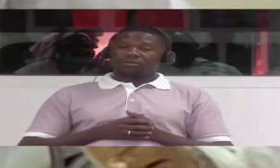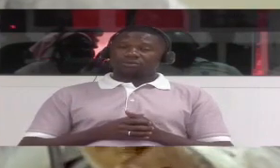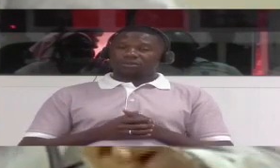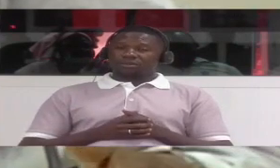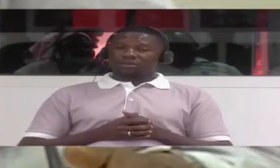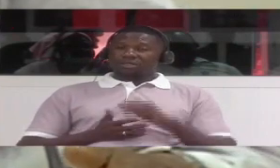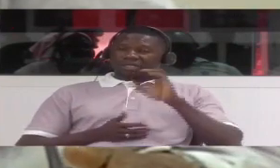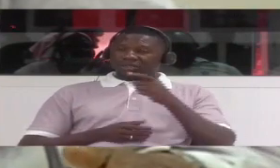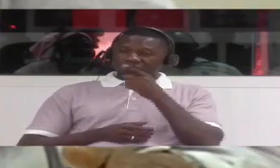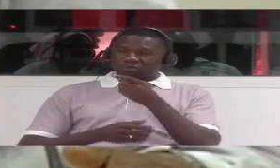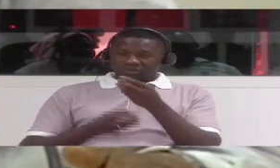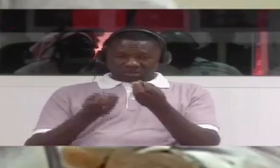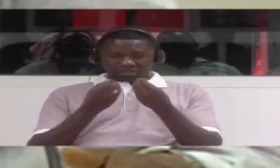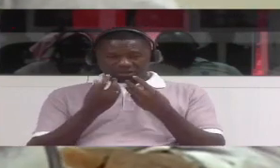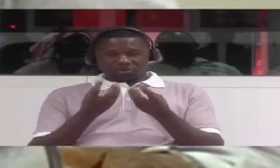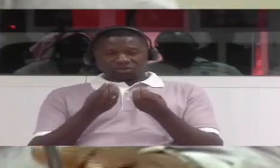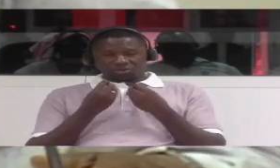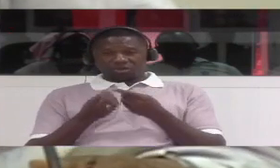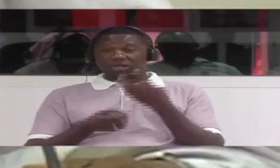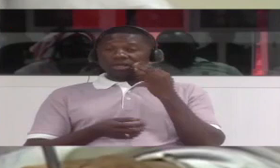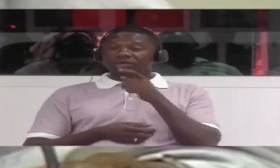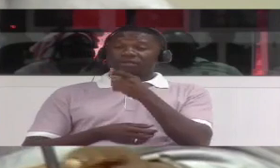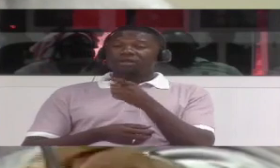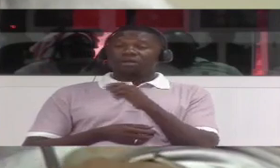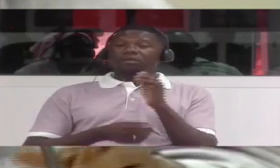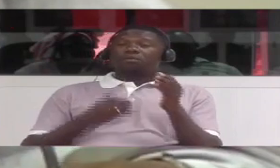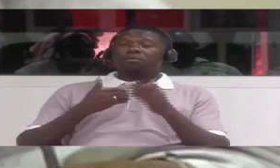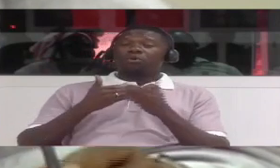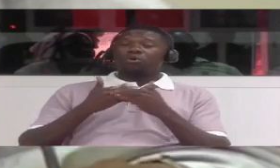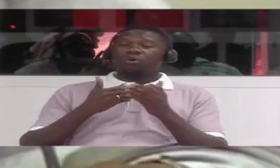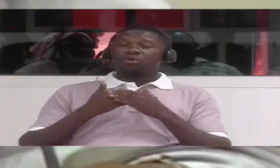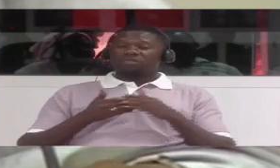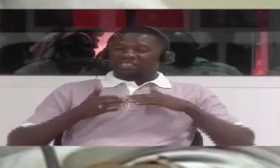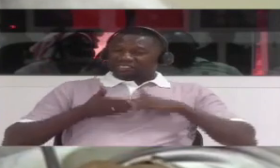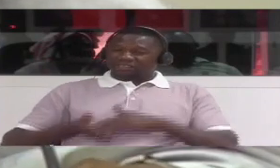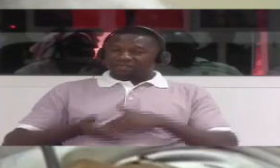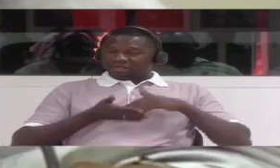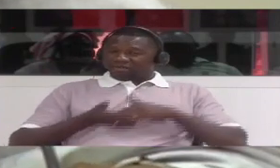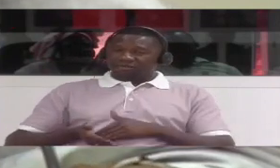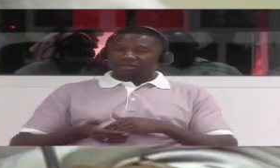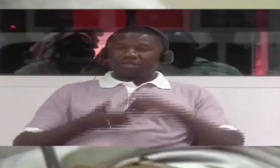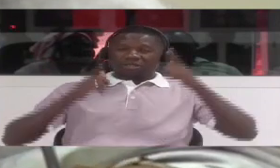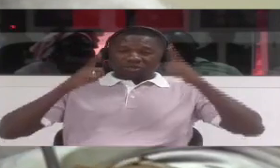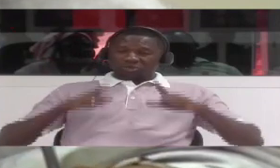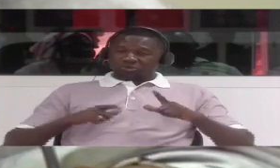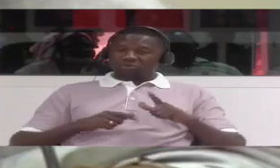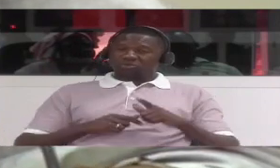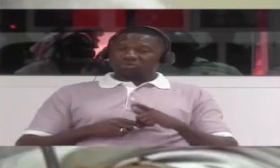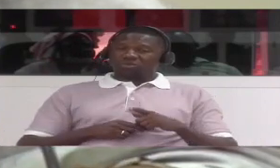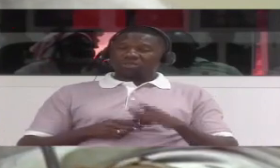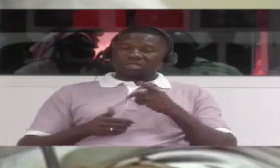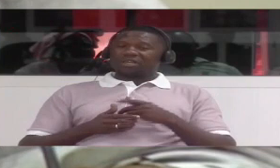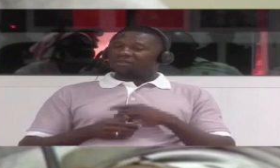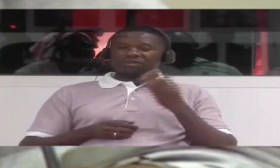can you tell us if there are any more repressive laws that are detrimental to the